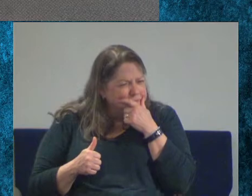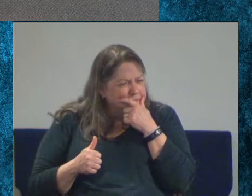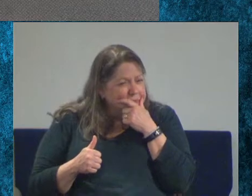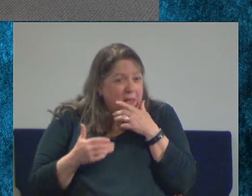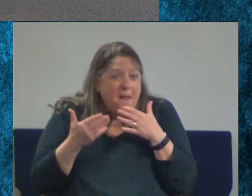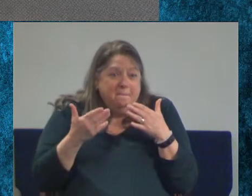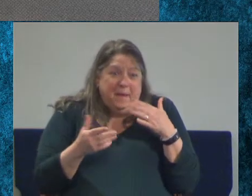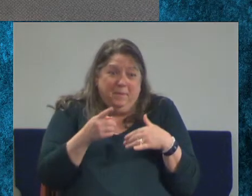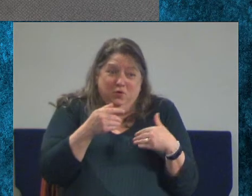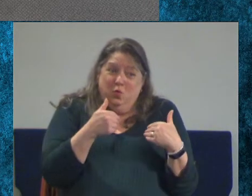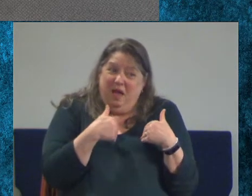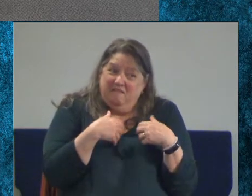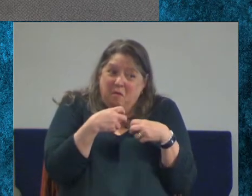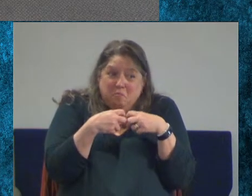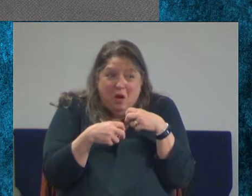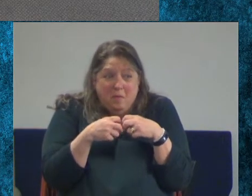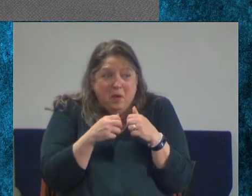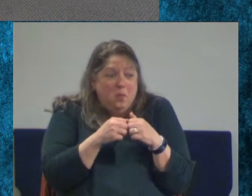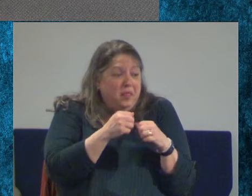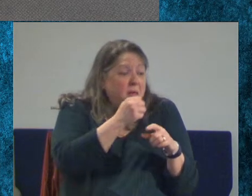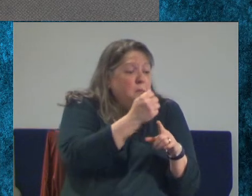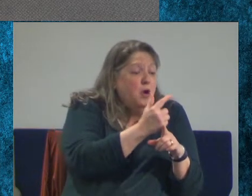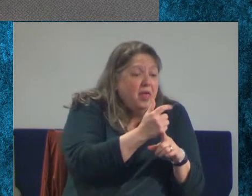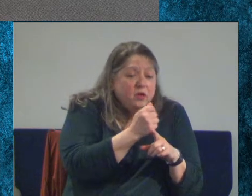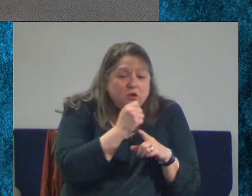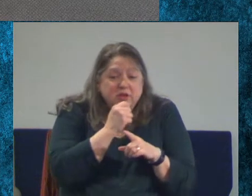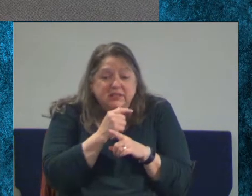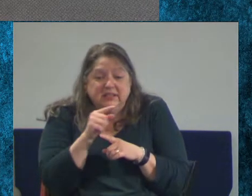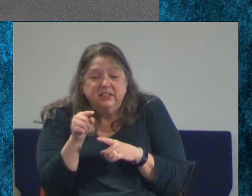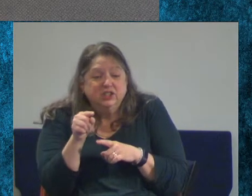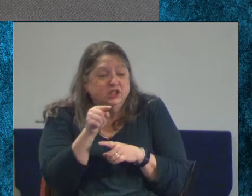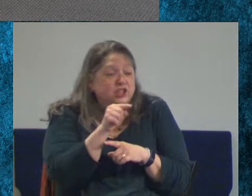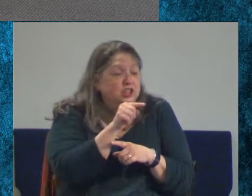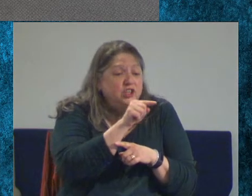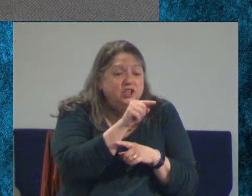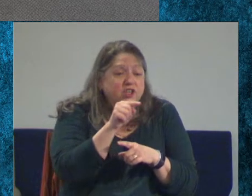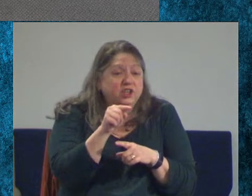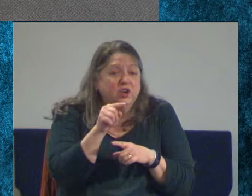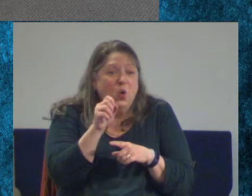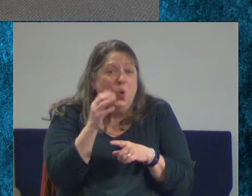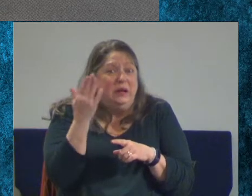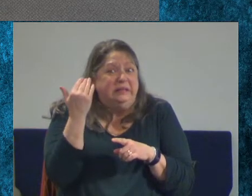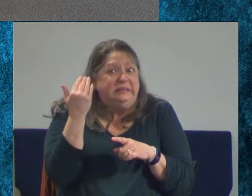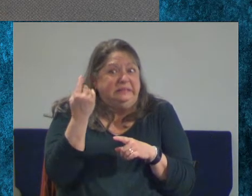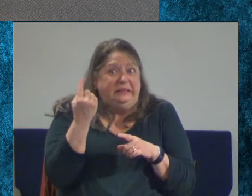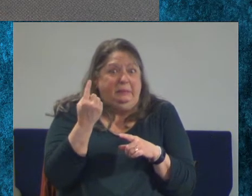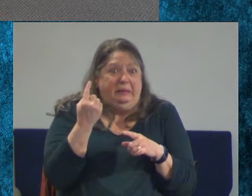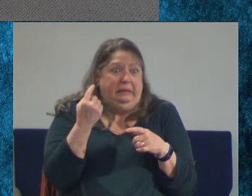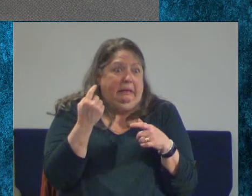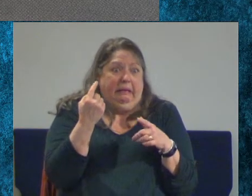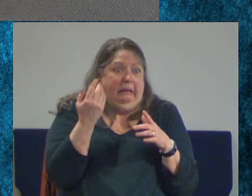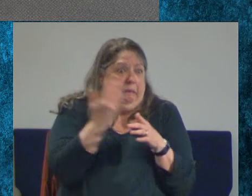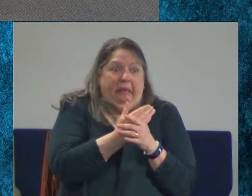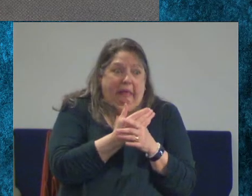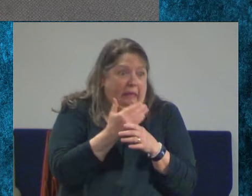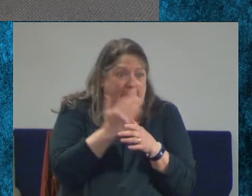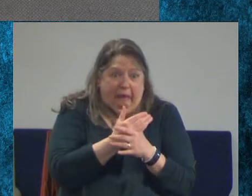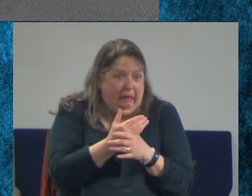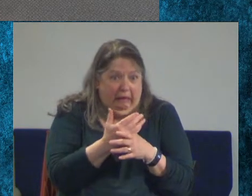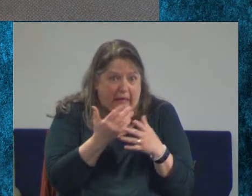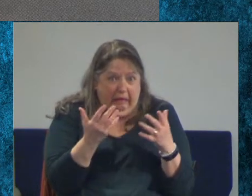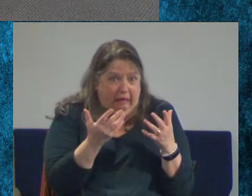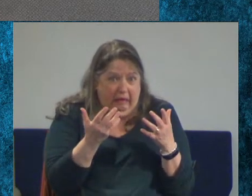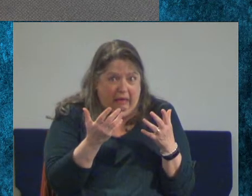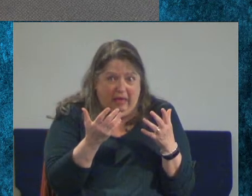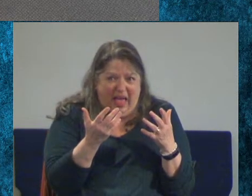with a brother or sister that offended you back in the day? Unfinished